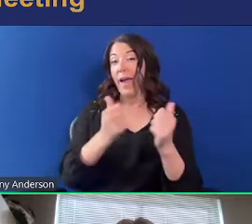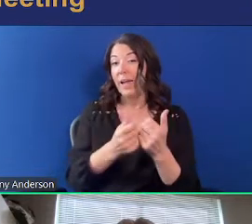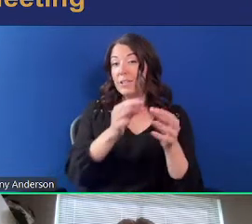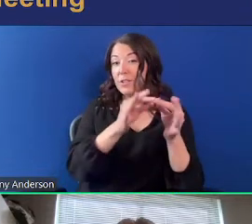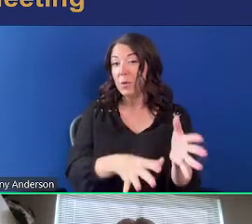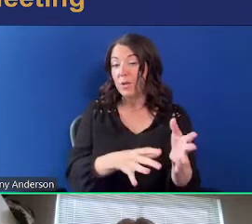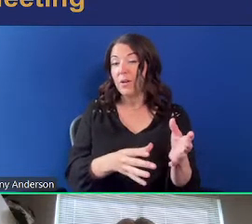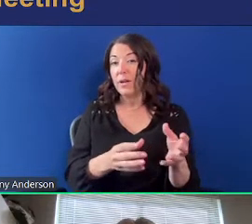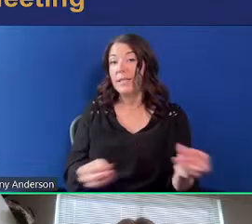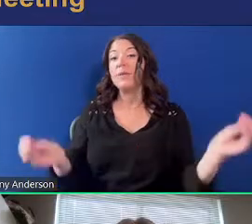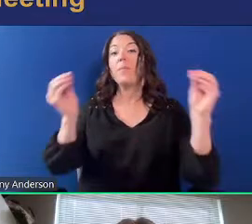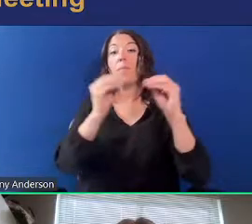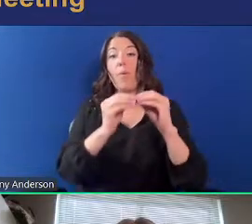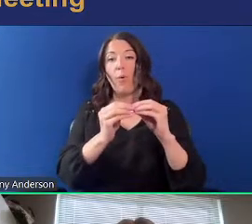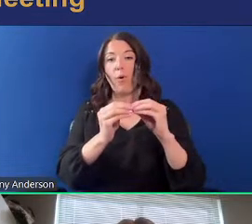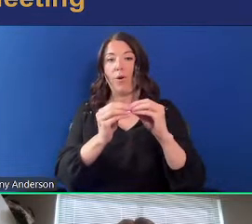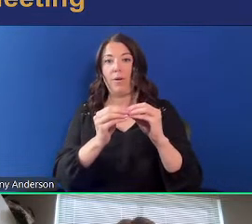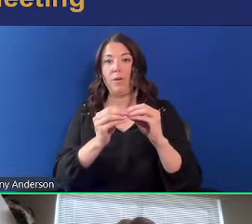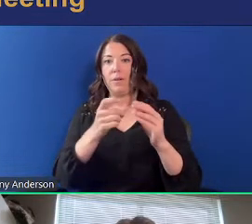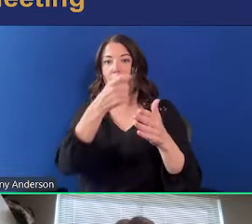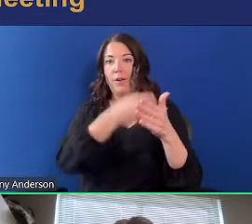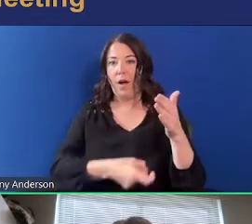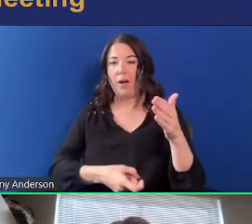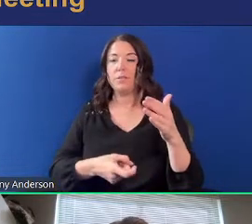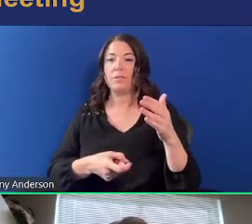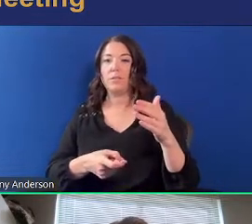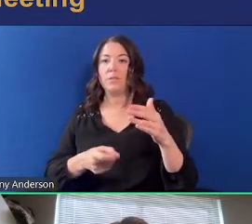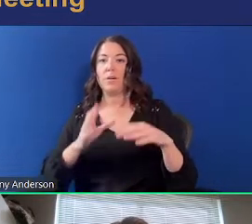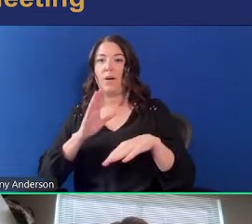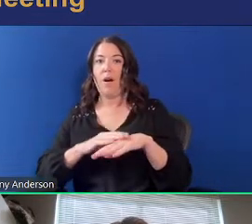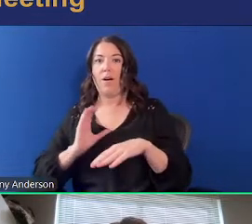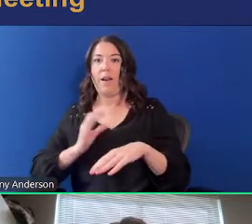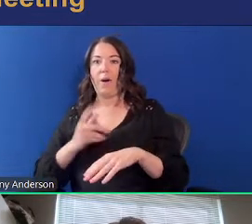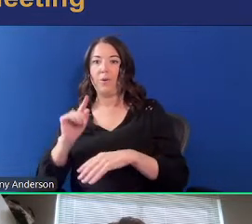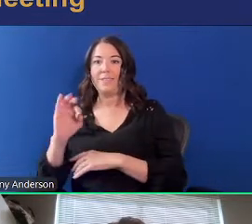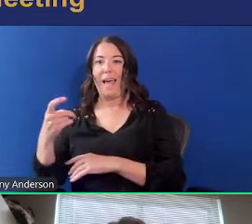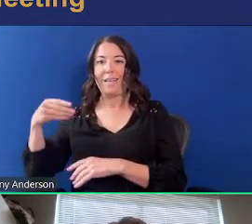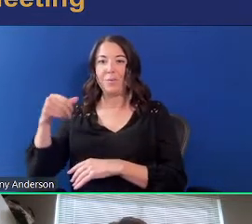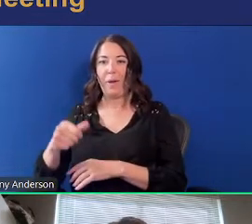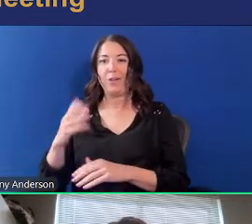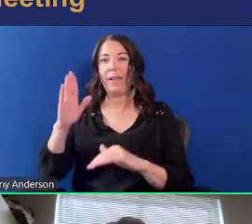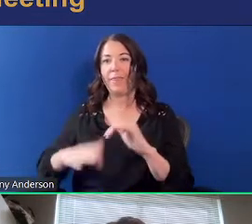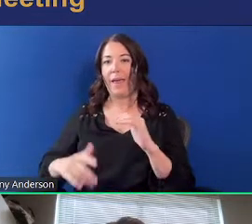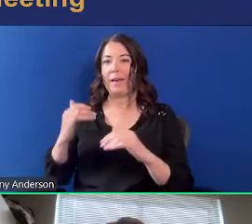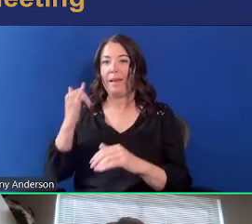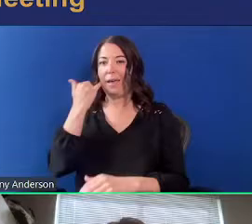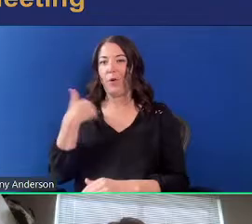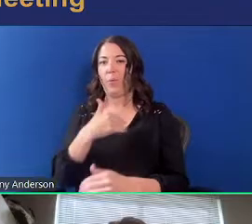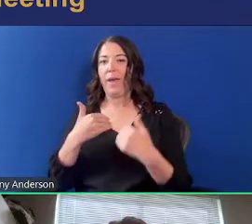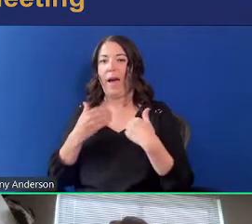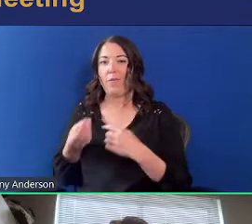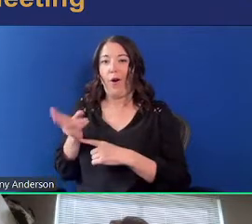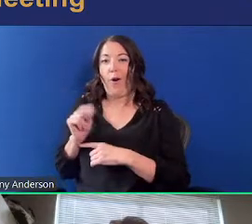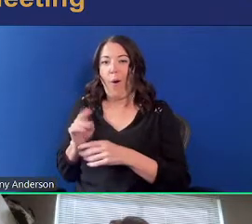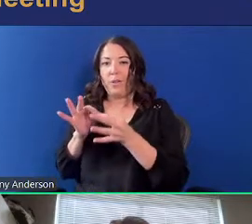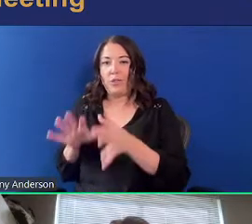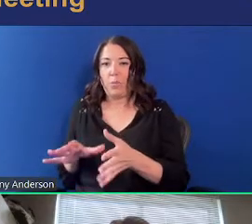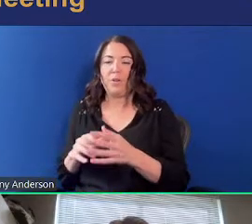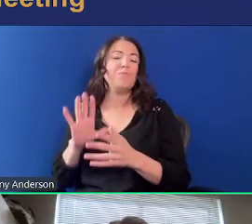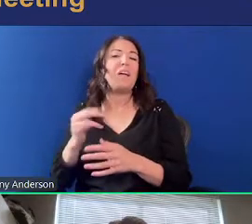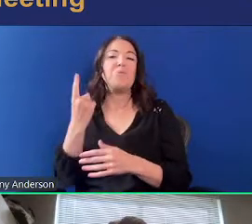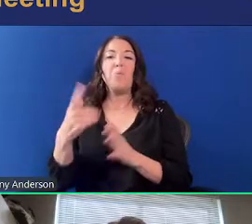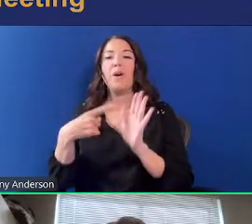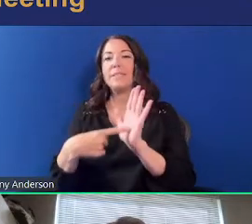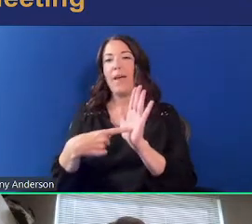more significant on our agency and on our taxpayers than it is if we have our own interpreters. And so that's an example